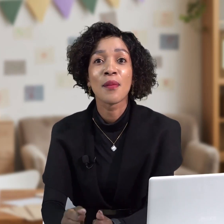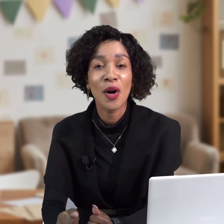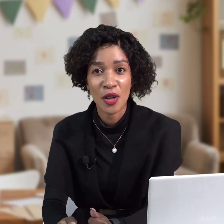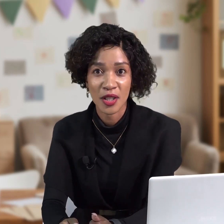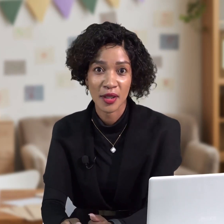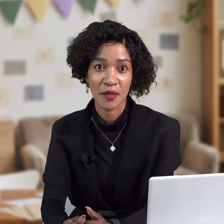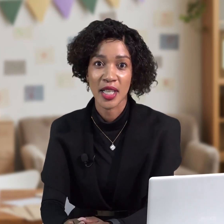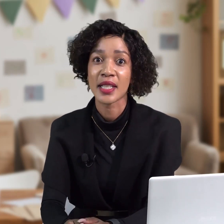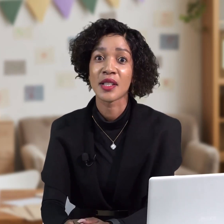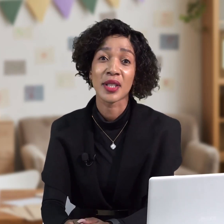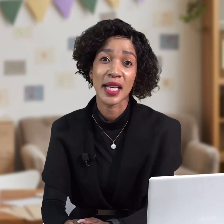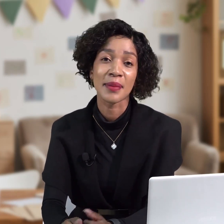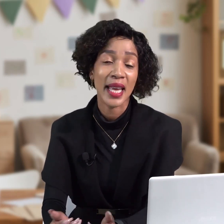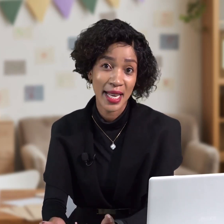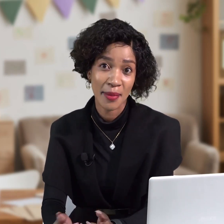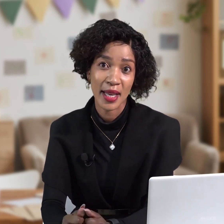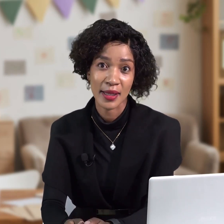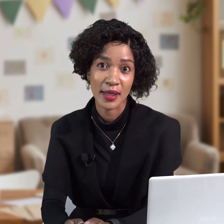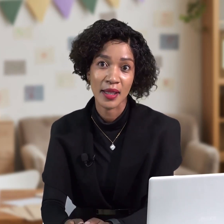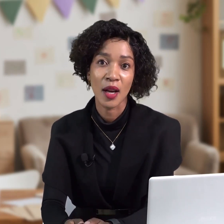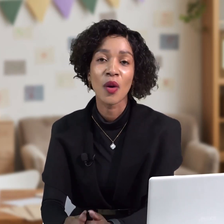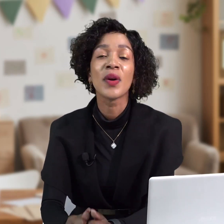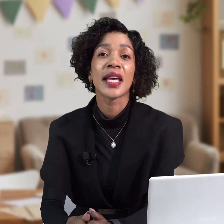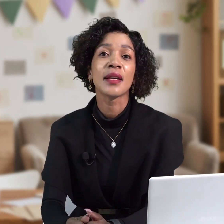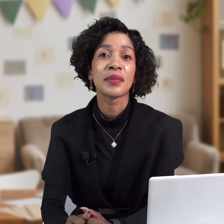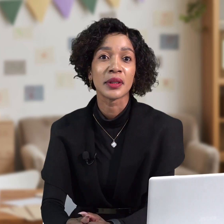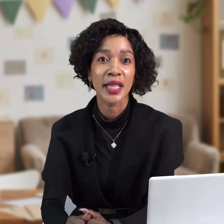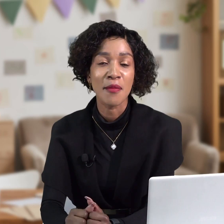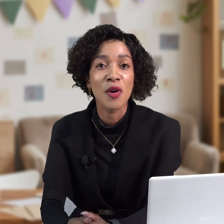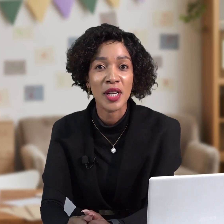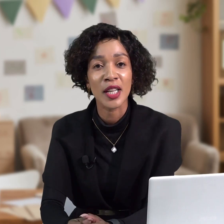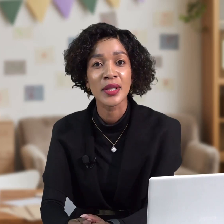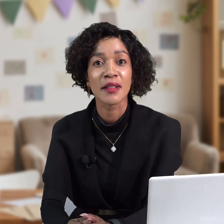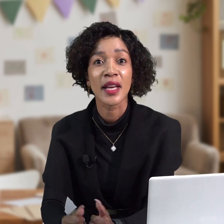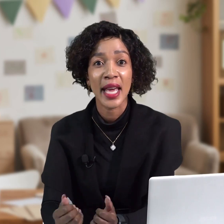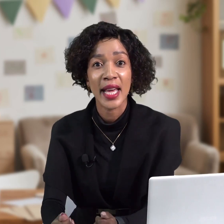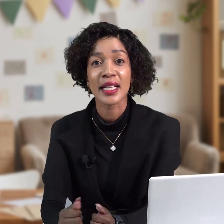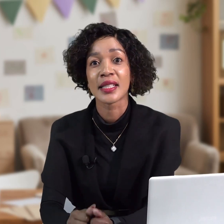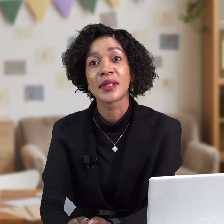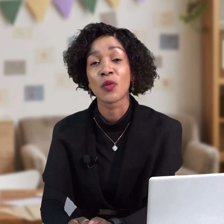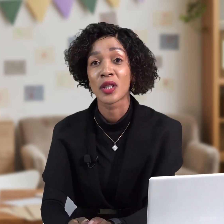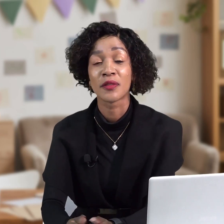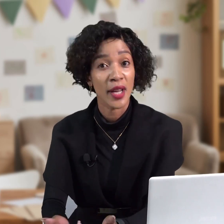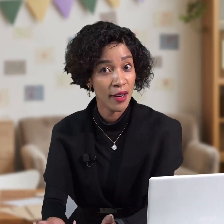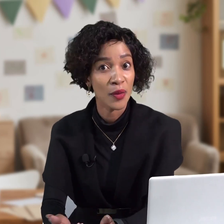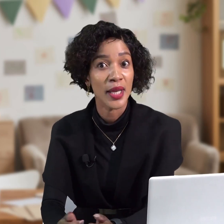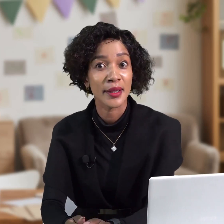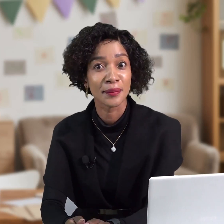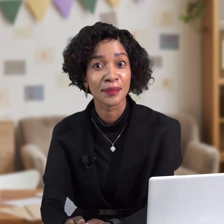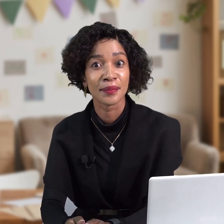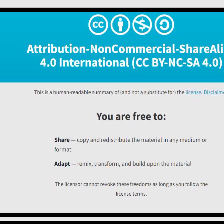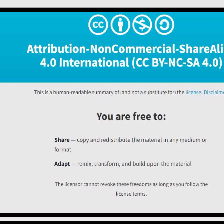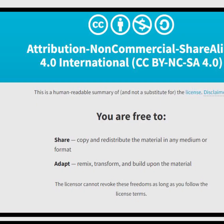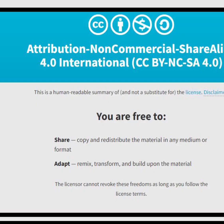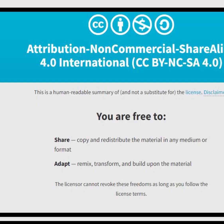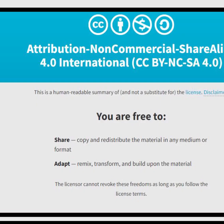become more conscious of gender stereotypes and biases, we can build a more inclusive and accepting world for everyone.